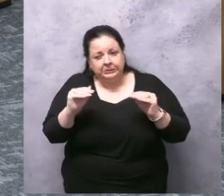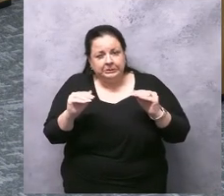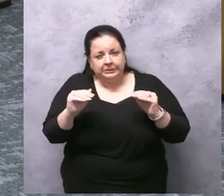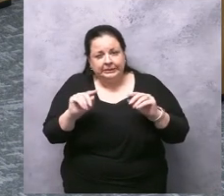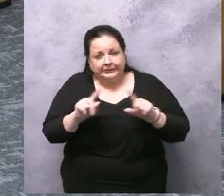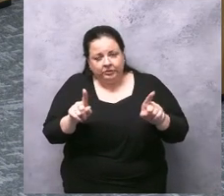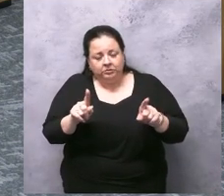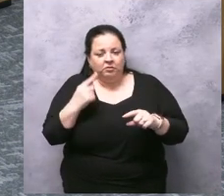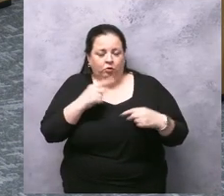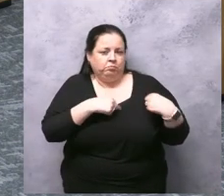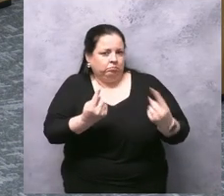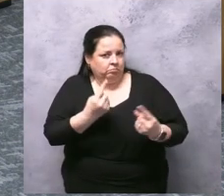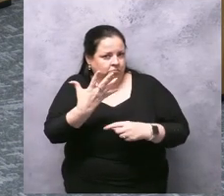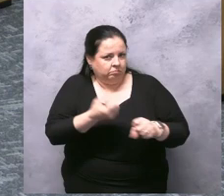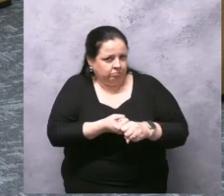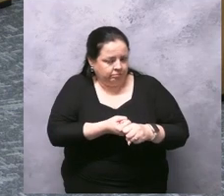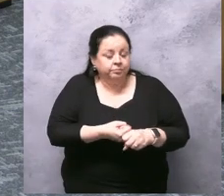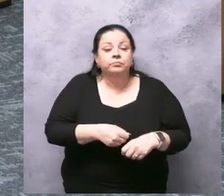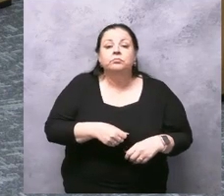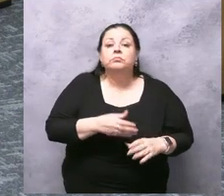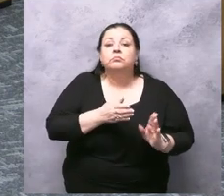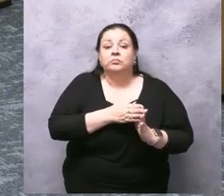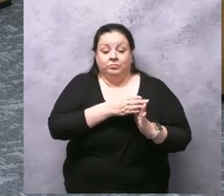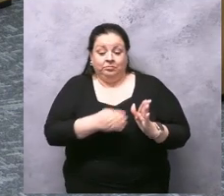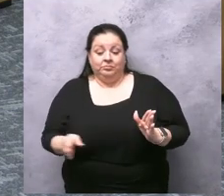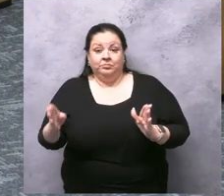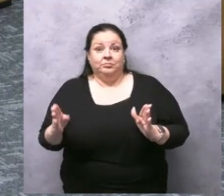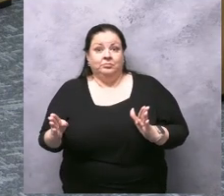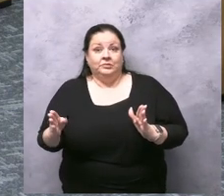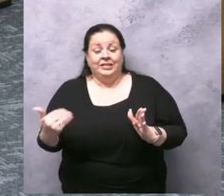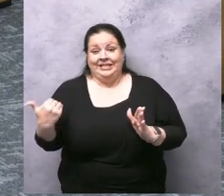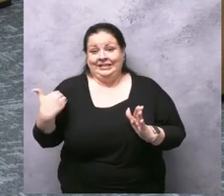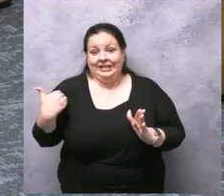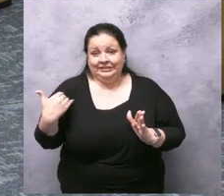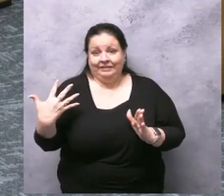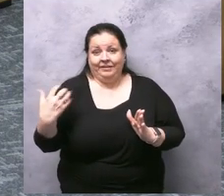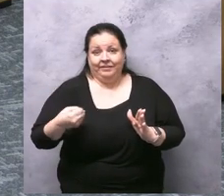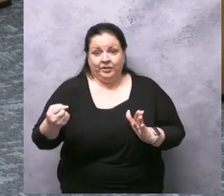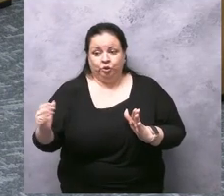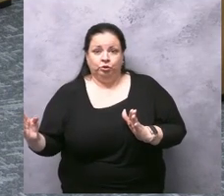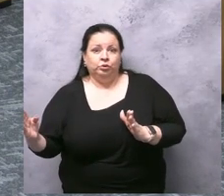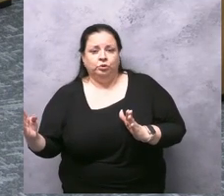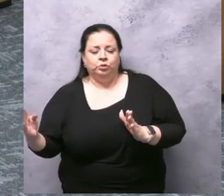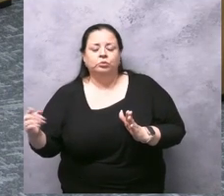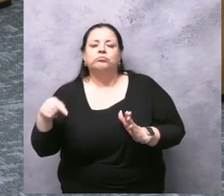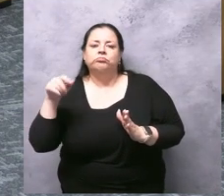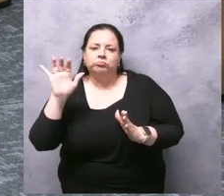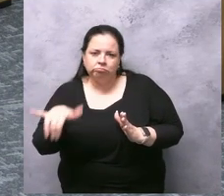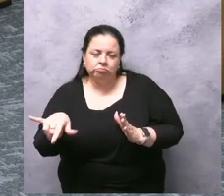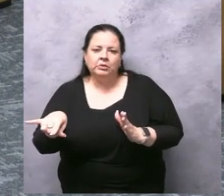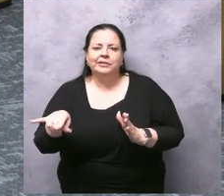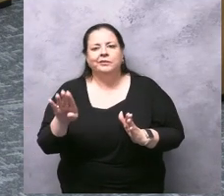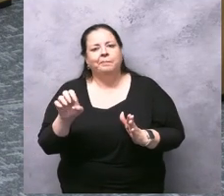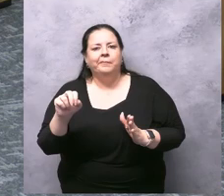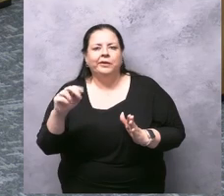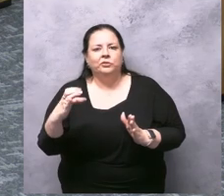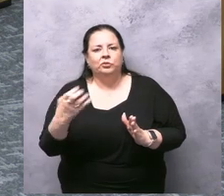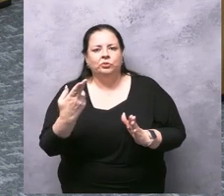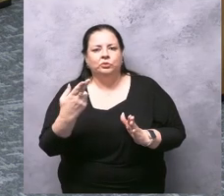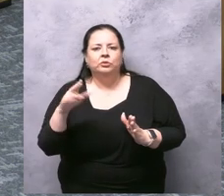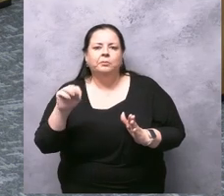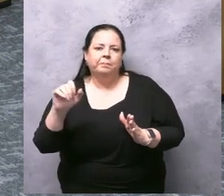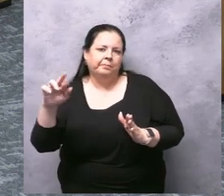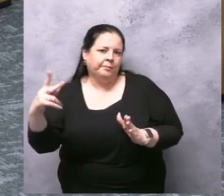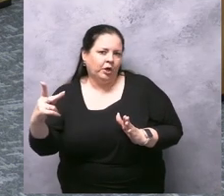within the first 5 years. Now, in the last 5 years of the projection period, we include as benchmark data